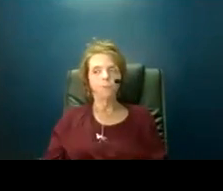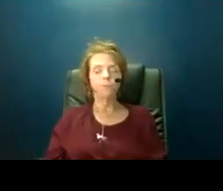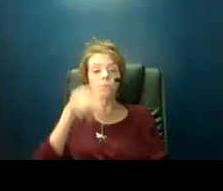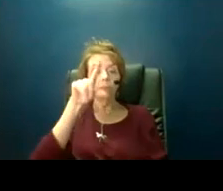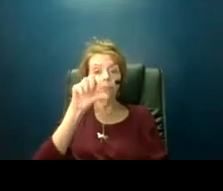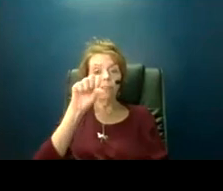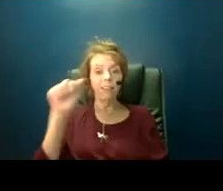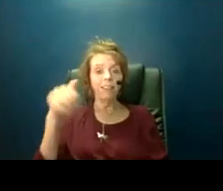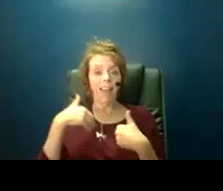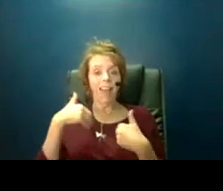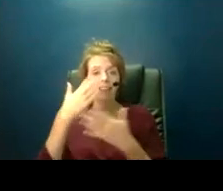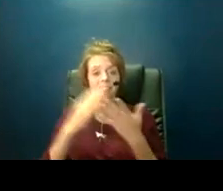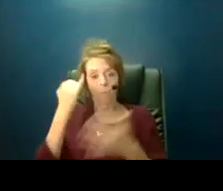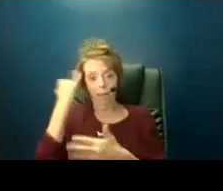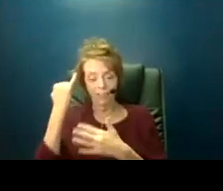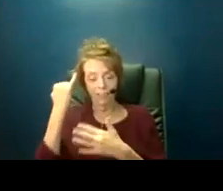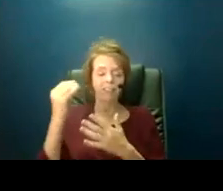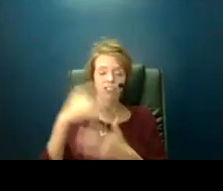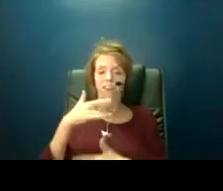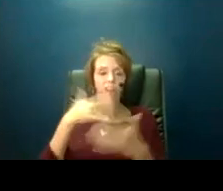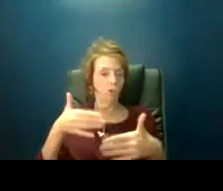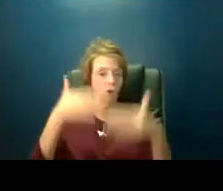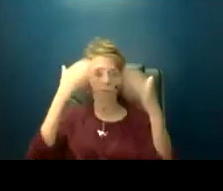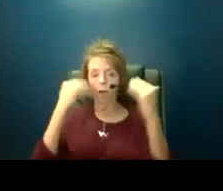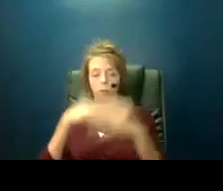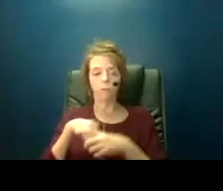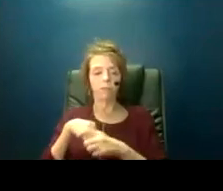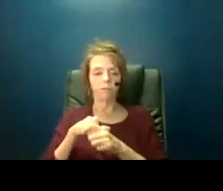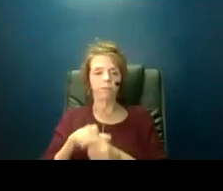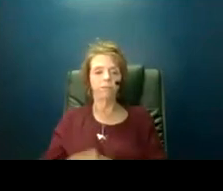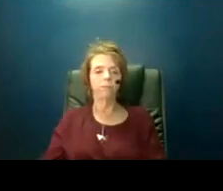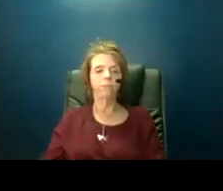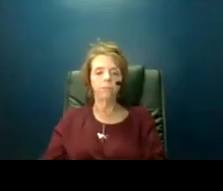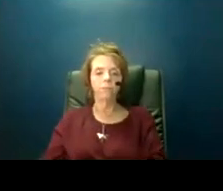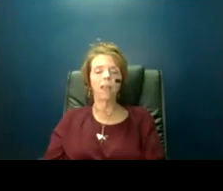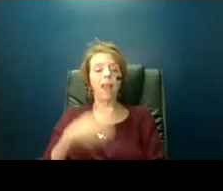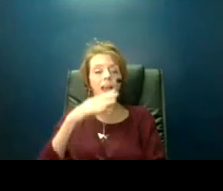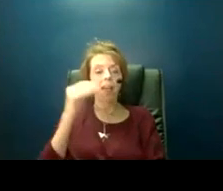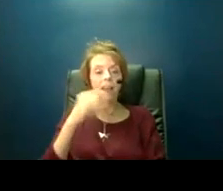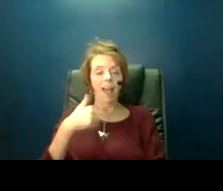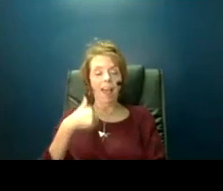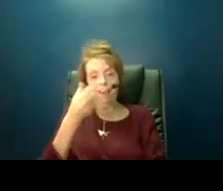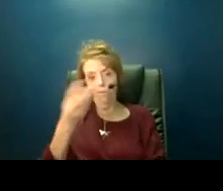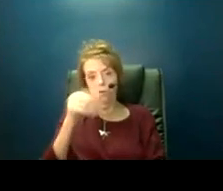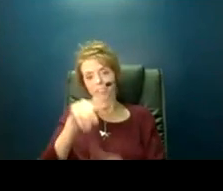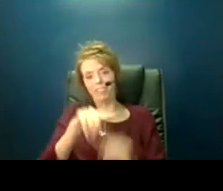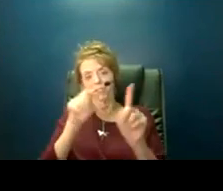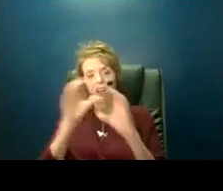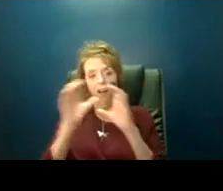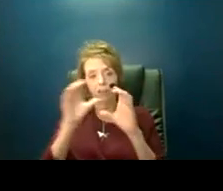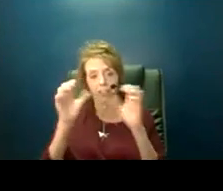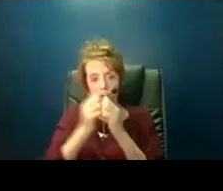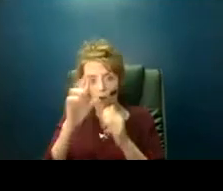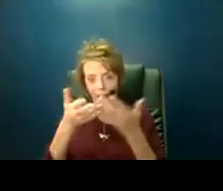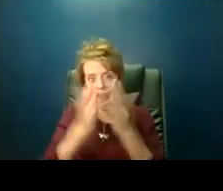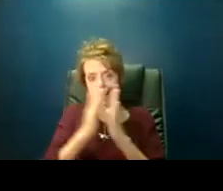some ideas, and she was just felt overwhelmed. And I had a couple different conversations with her and just asked